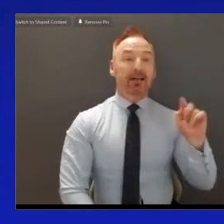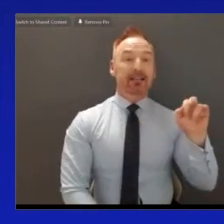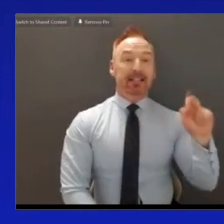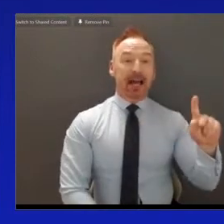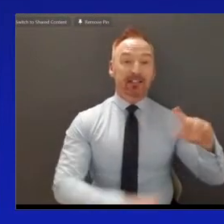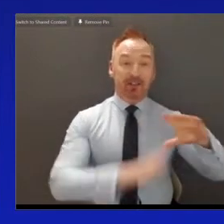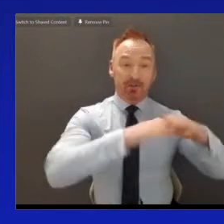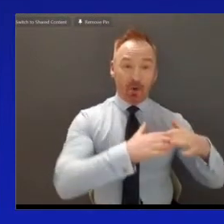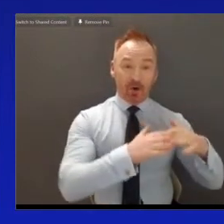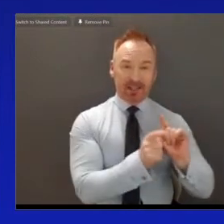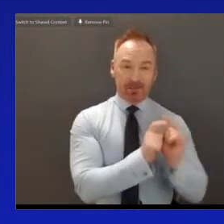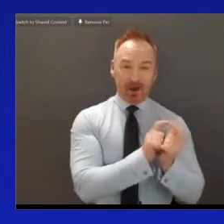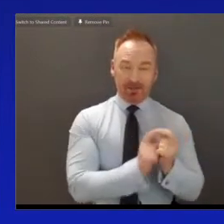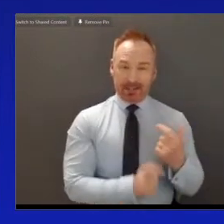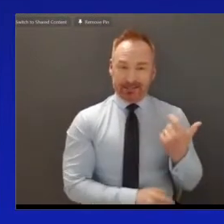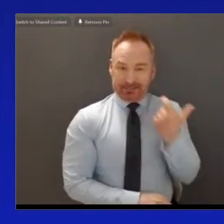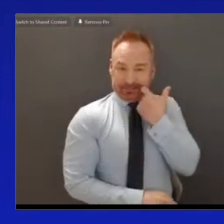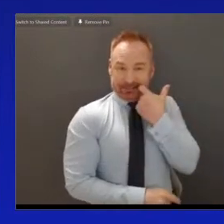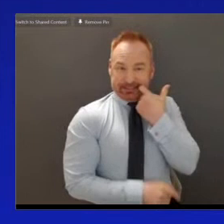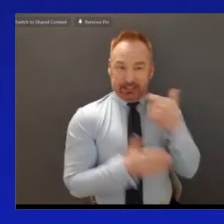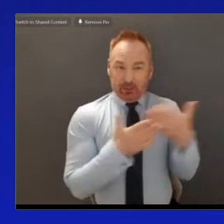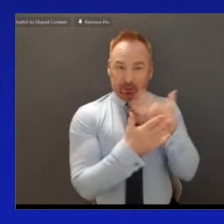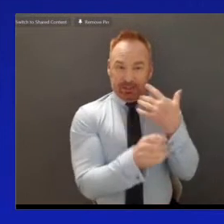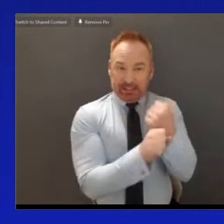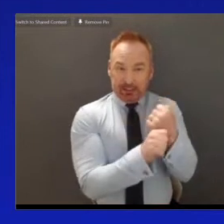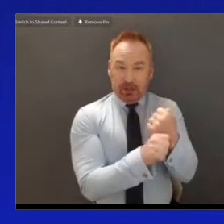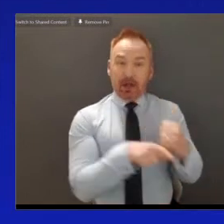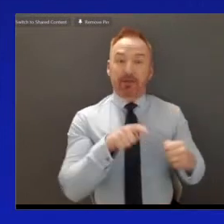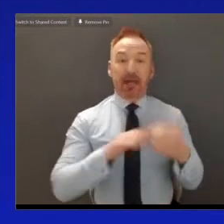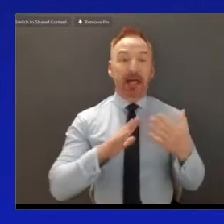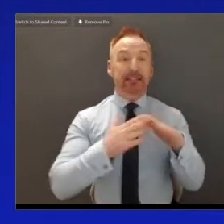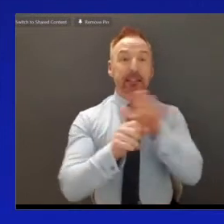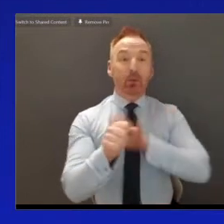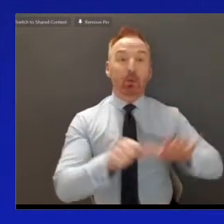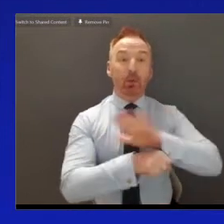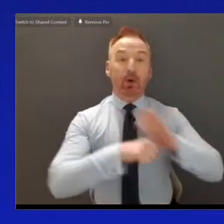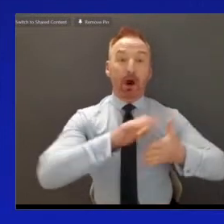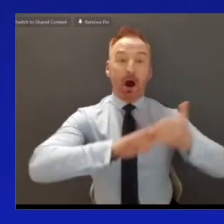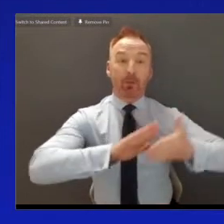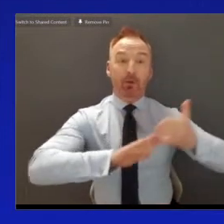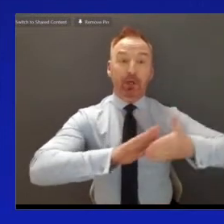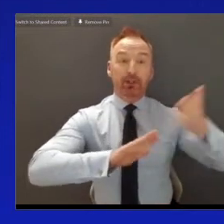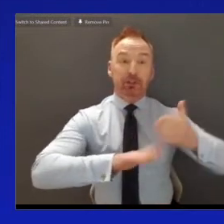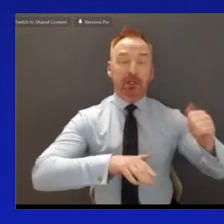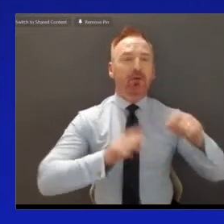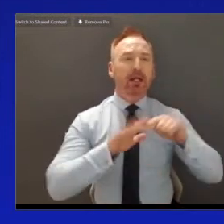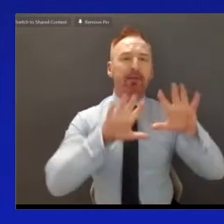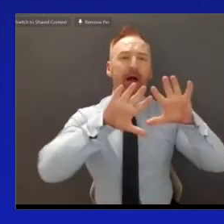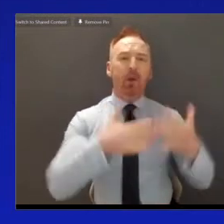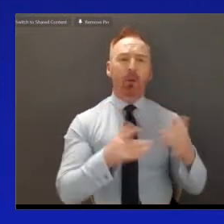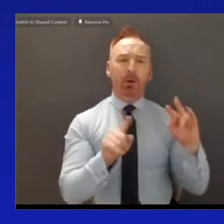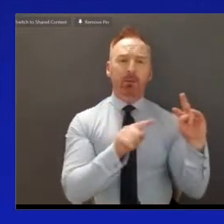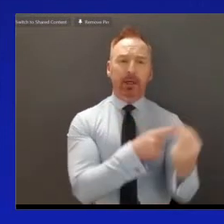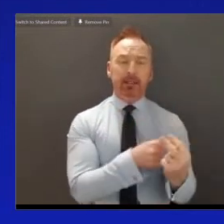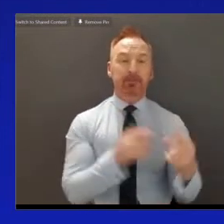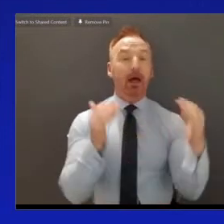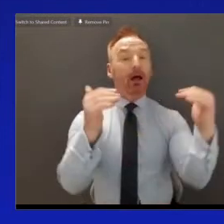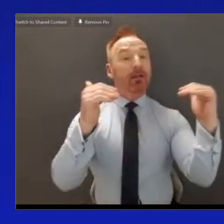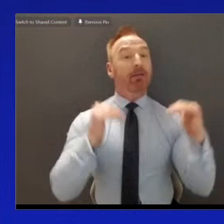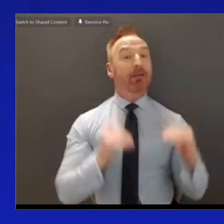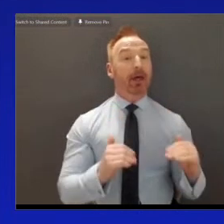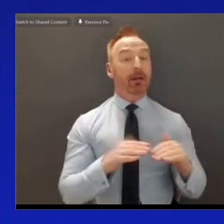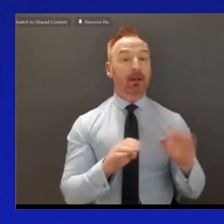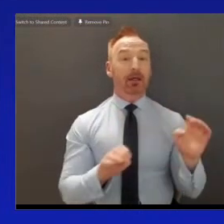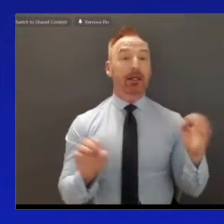with the consequence management and continuity of citywide operations. So it has a global view. Then the Emergency